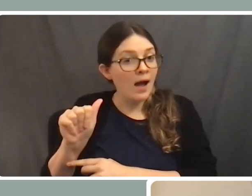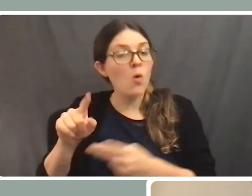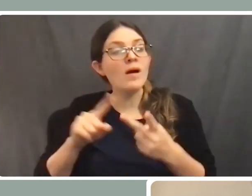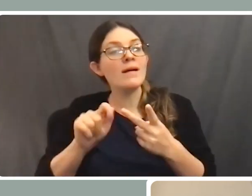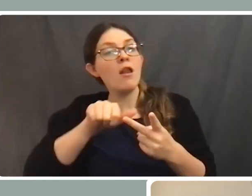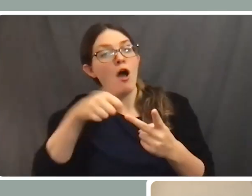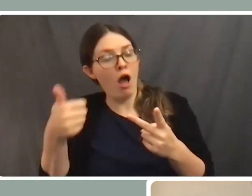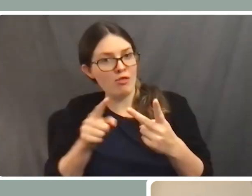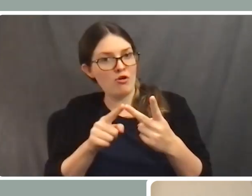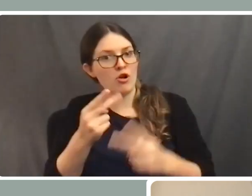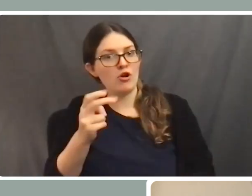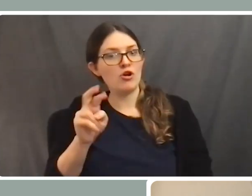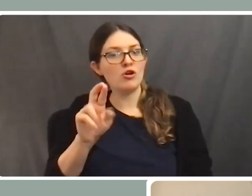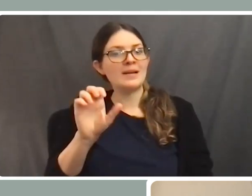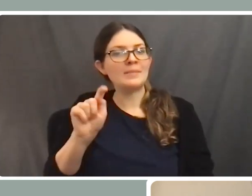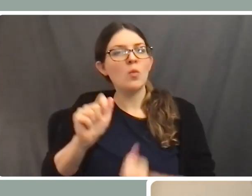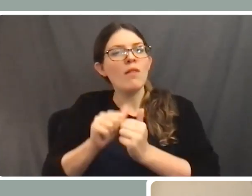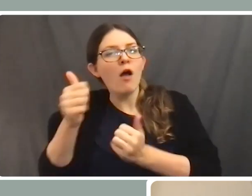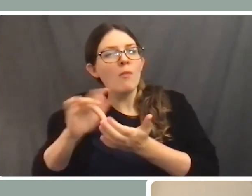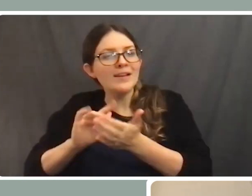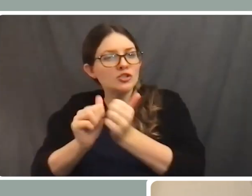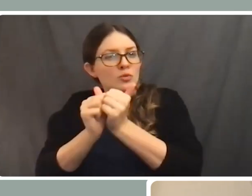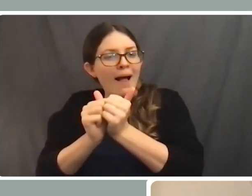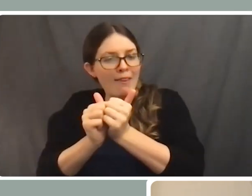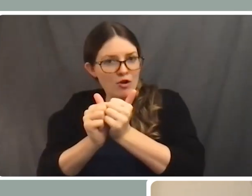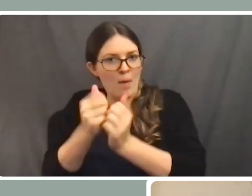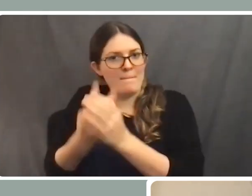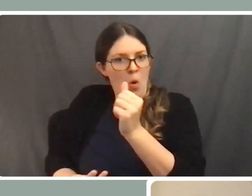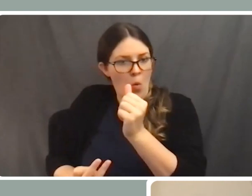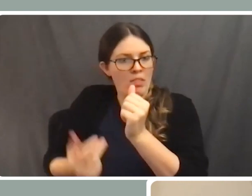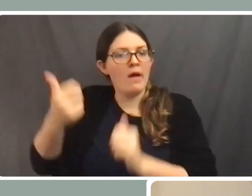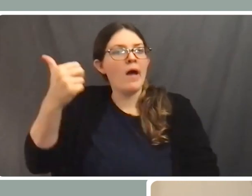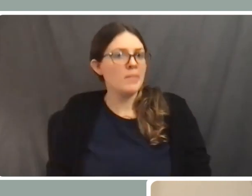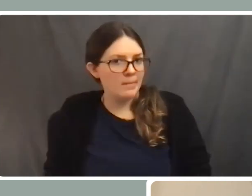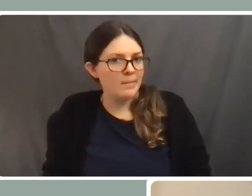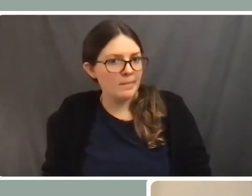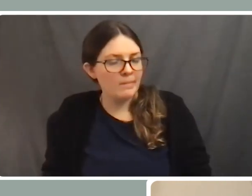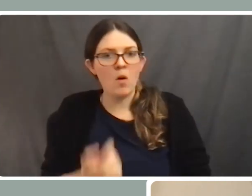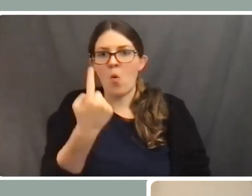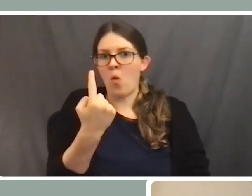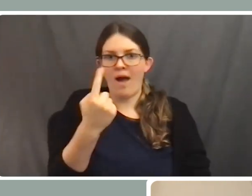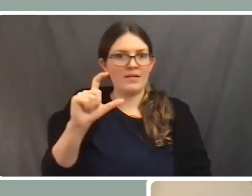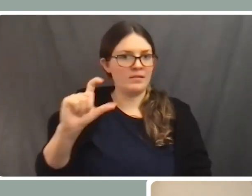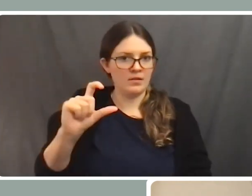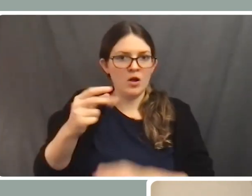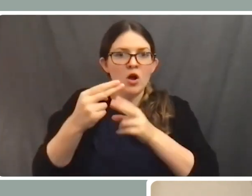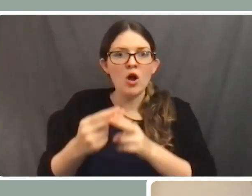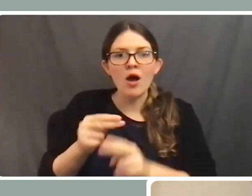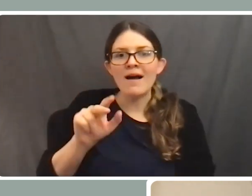and pertuzumab together as an injection, so like in one single vial, which is called